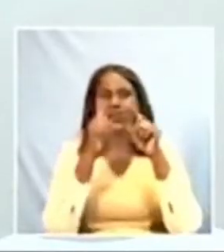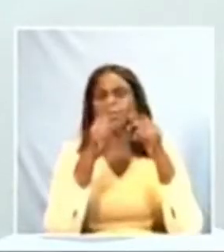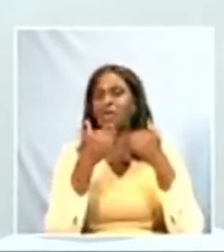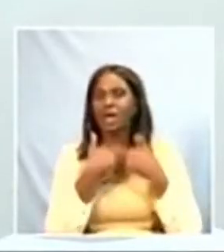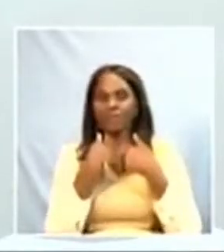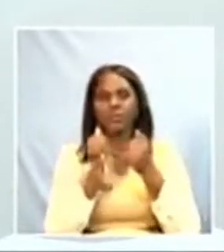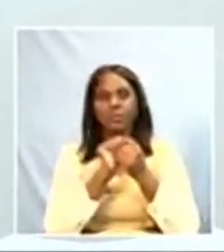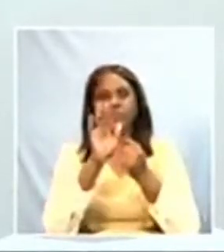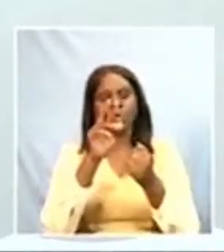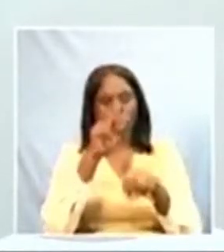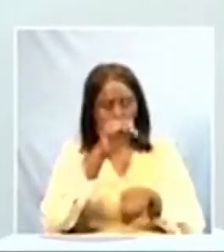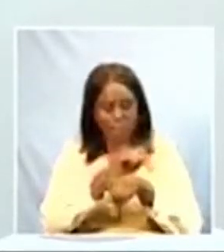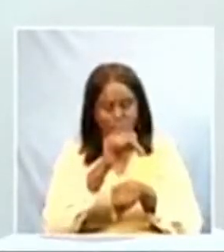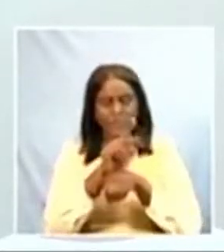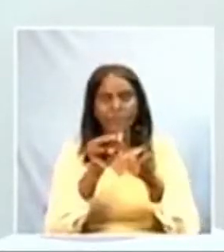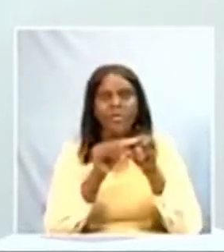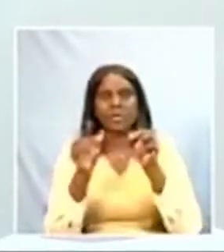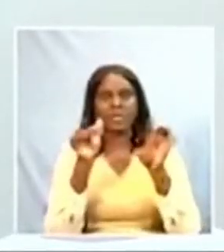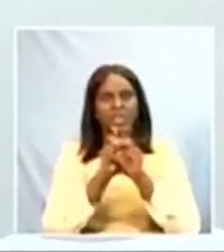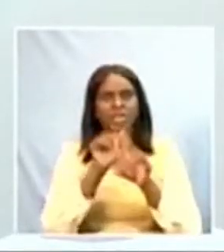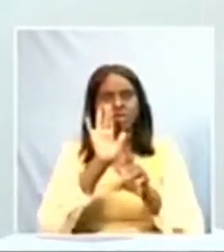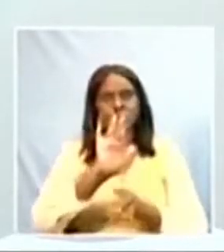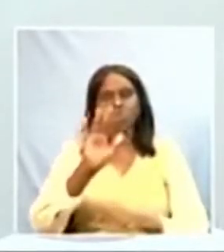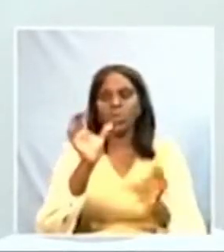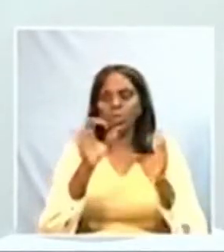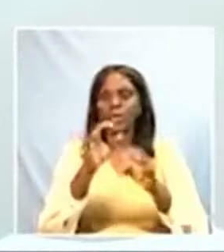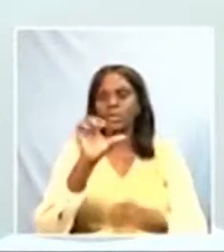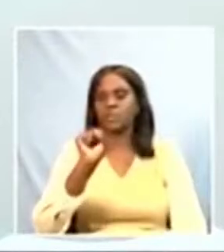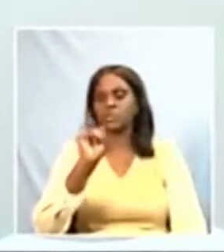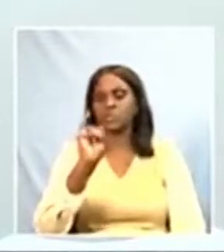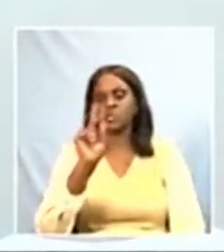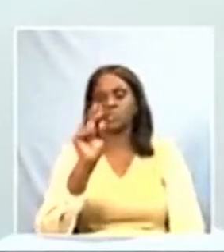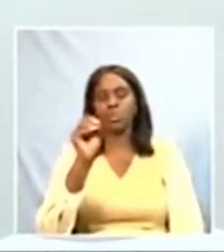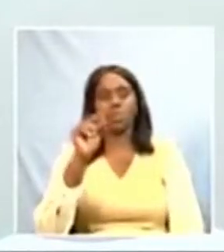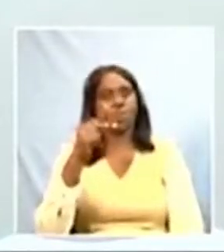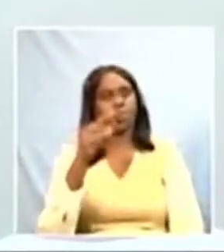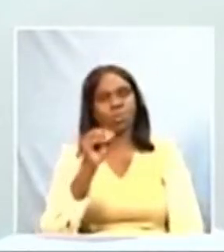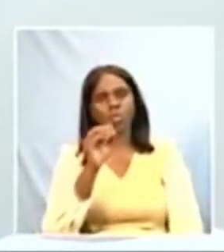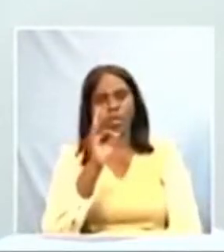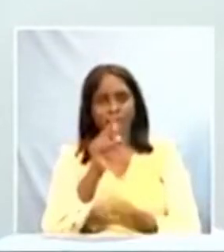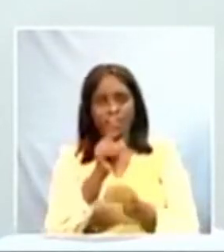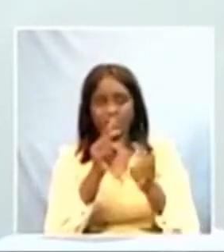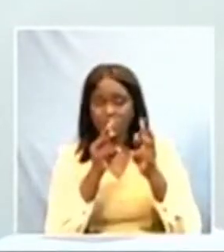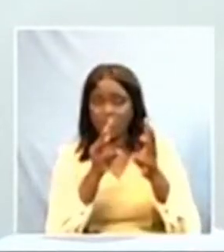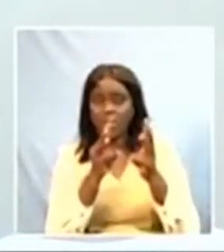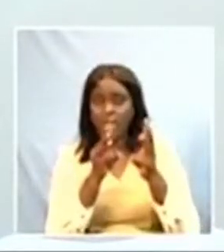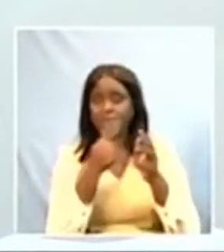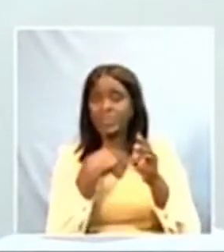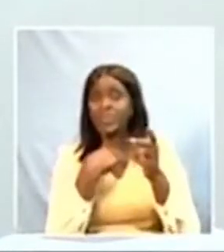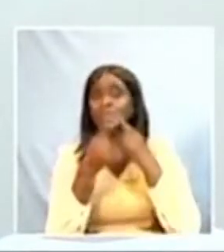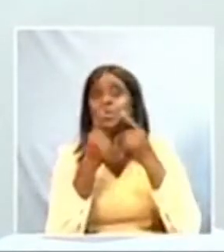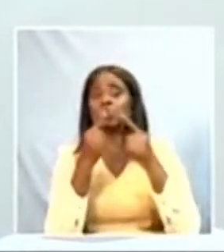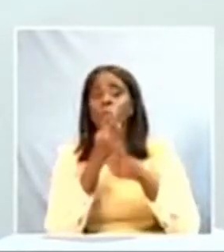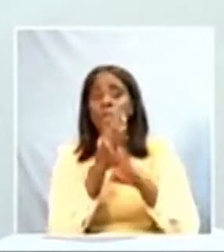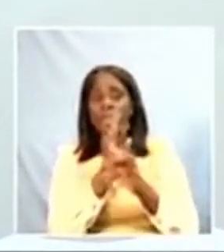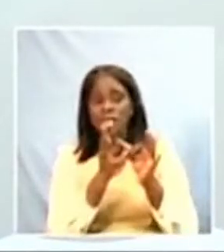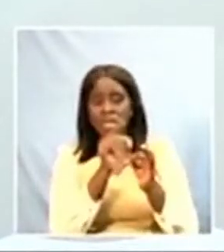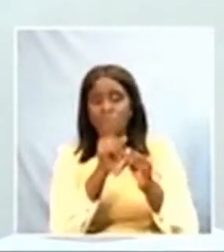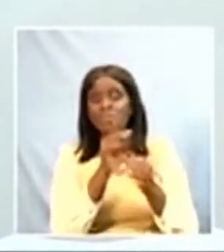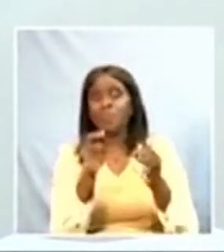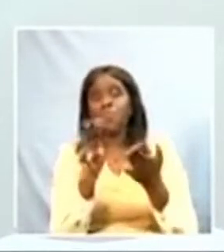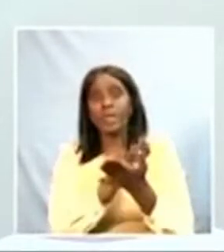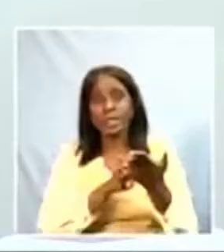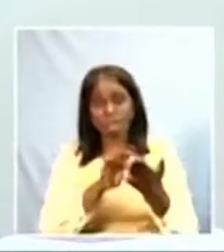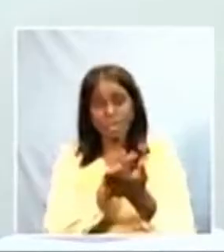with the project management at SIKONGO Council. If this is the way, I said area, if this is the